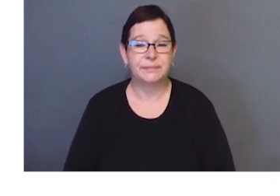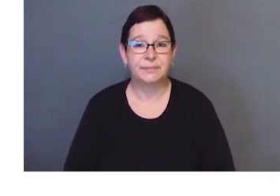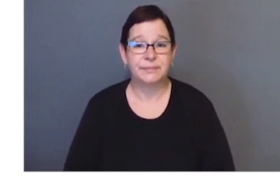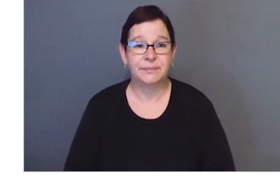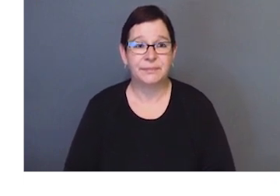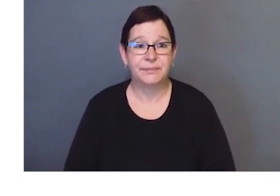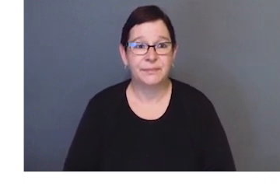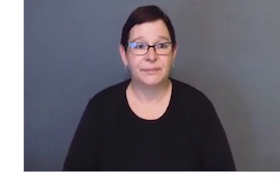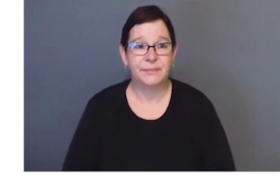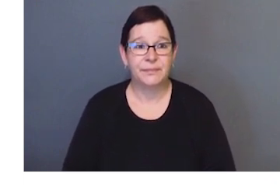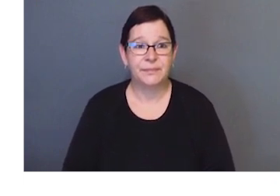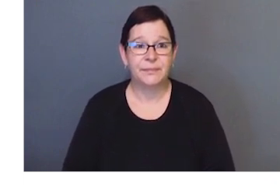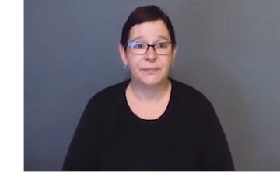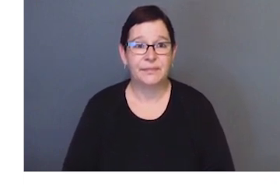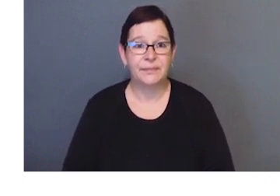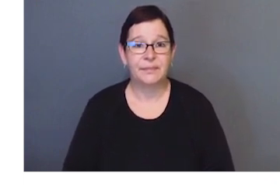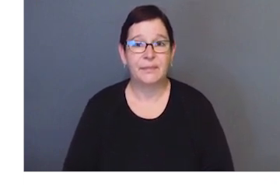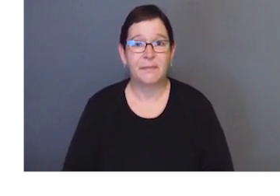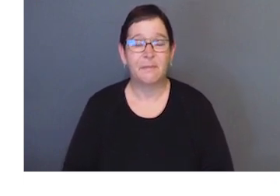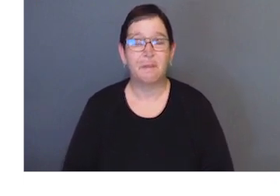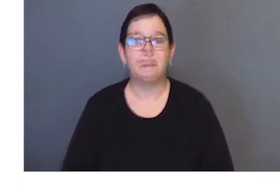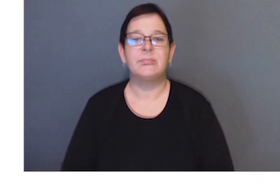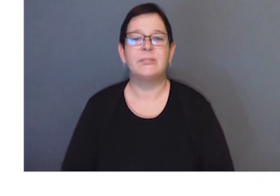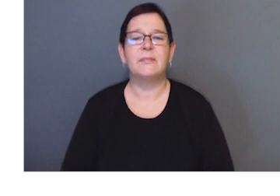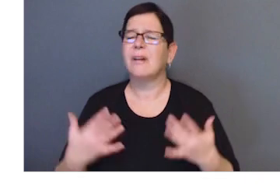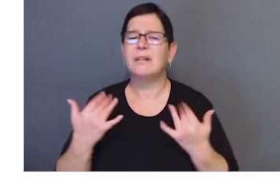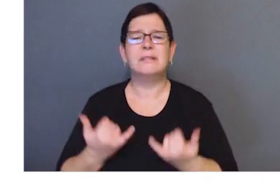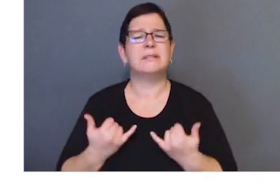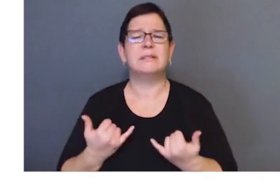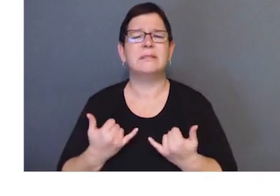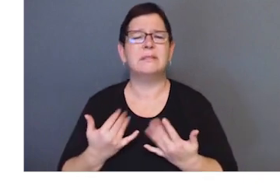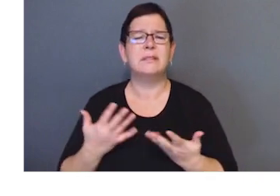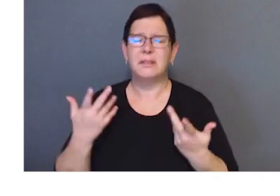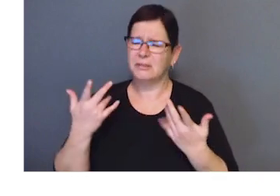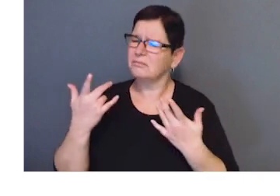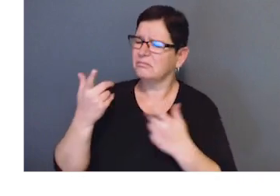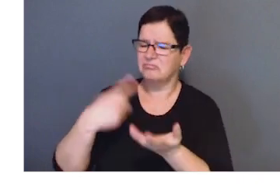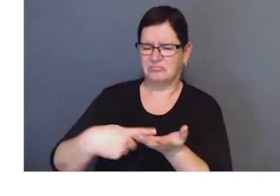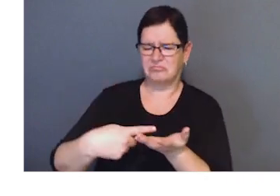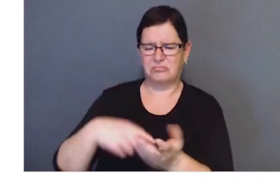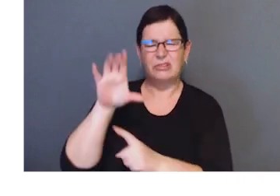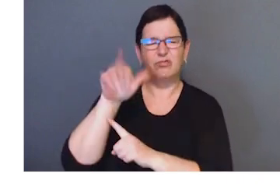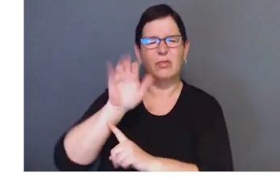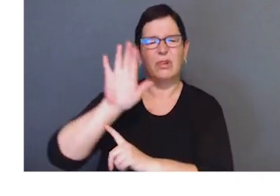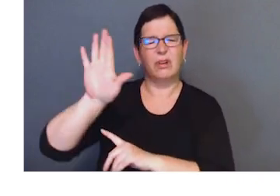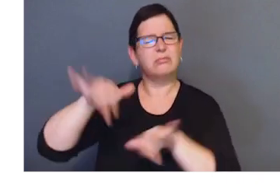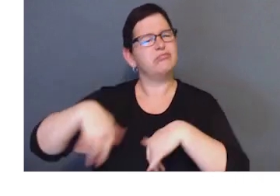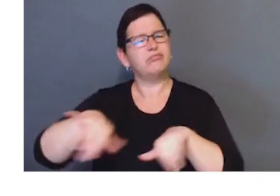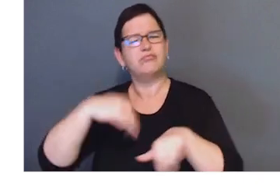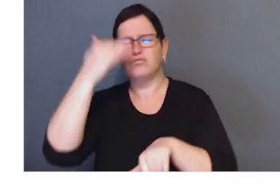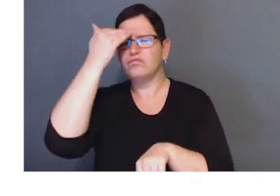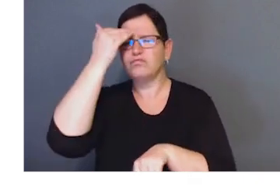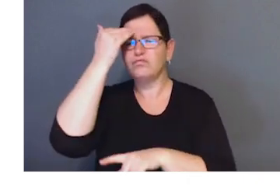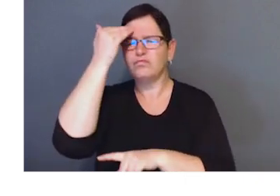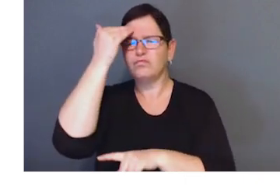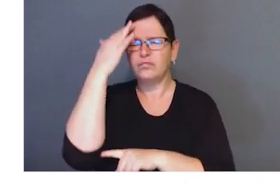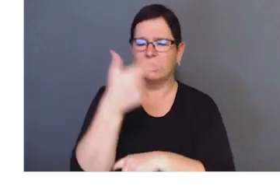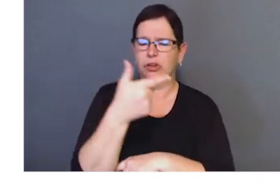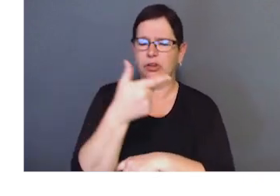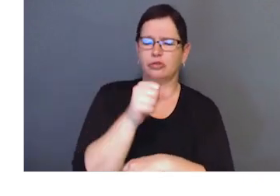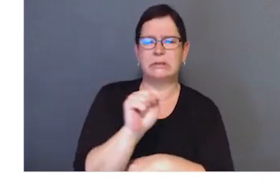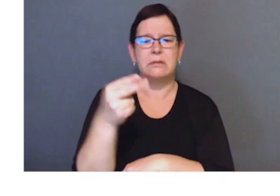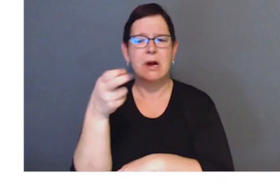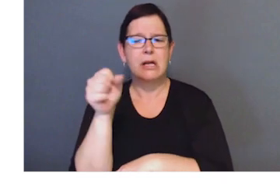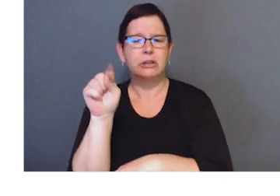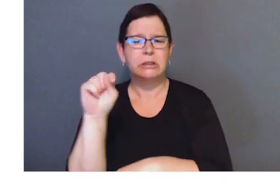Next, we'll talk about one of the series' most common credits, Goods and Services Tax Harmonized Sales Tax Credit, more commonly known as the